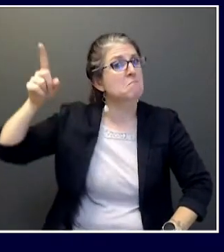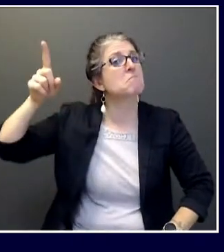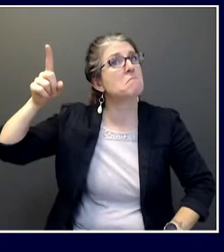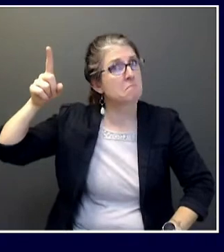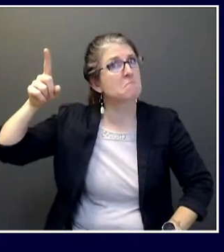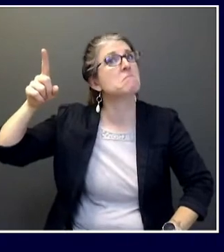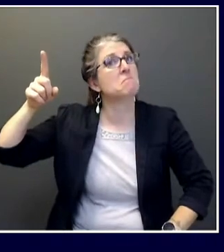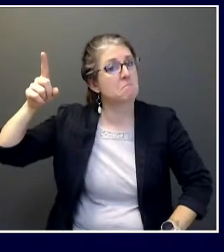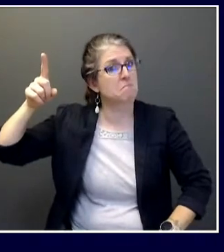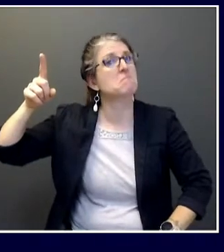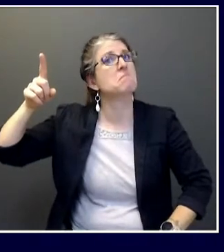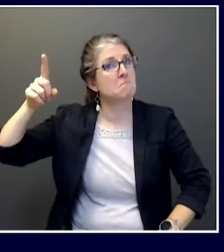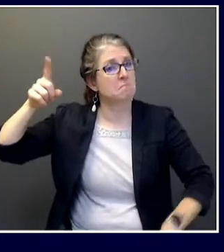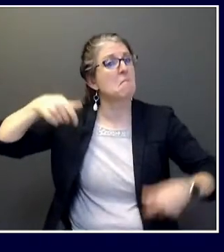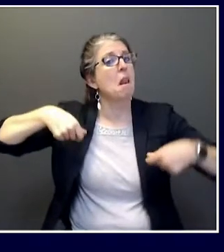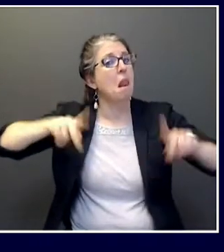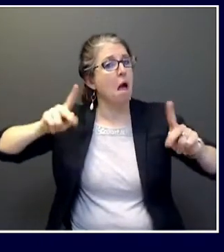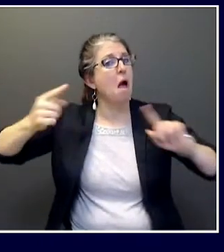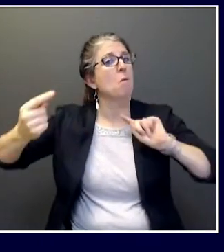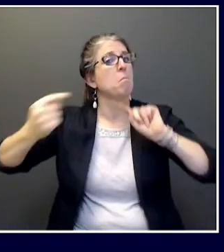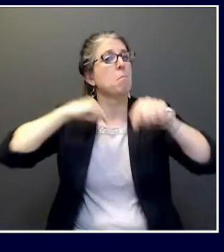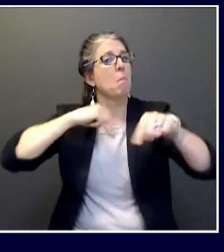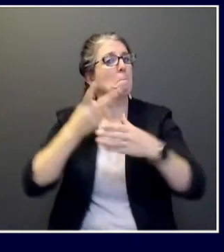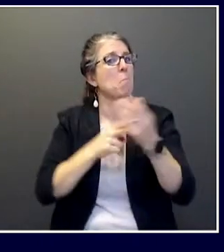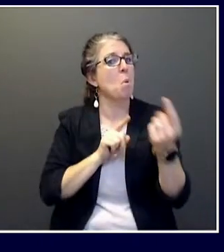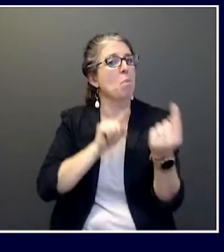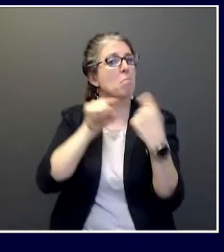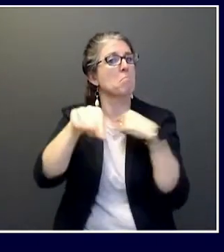is the state doing to prepare for that?